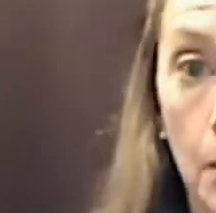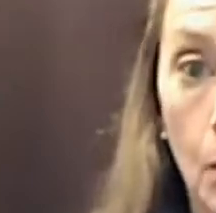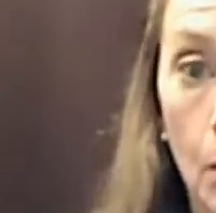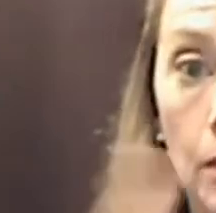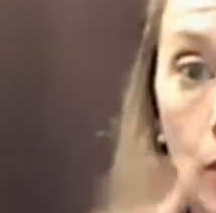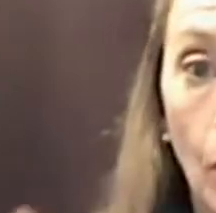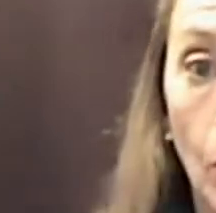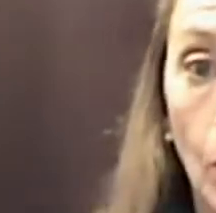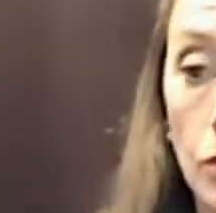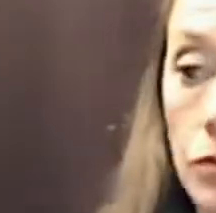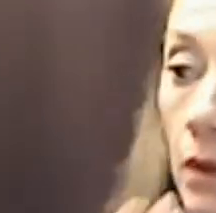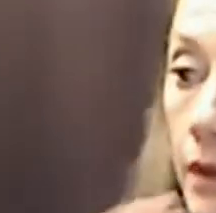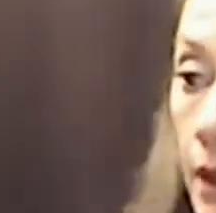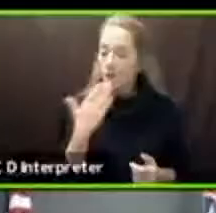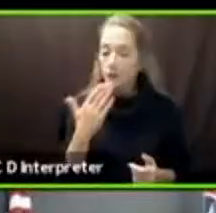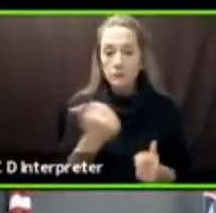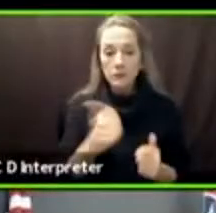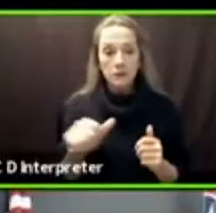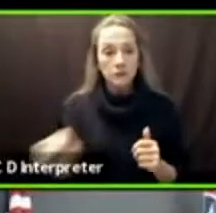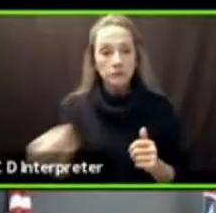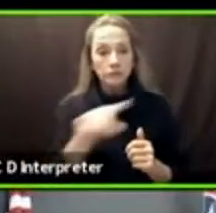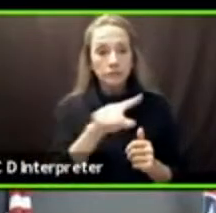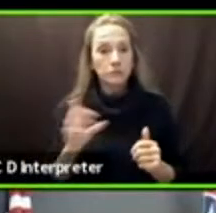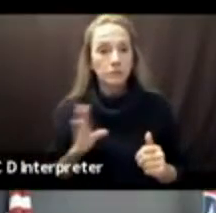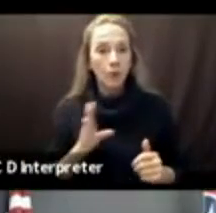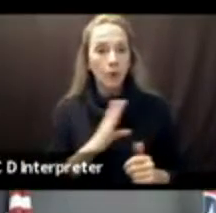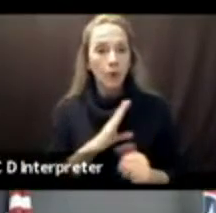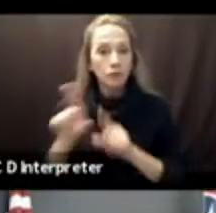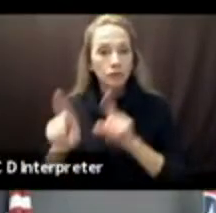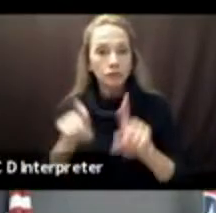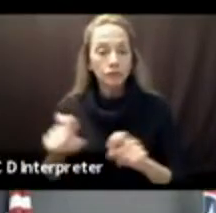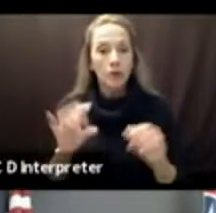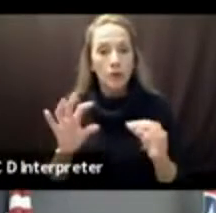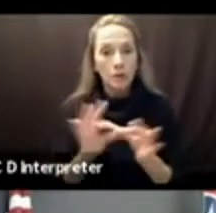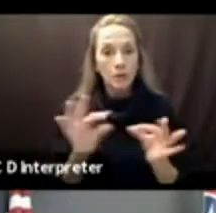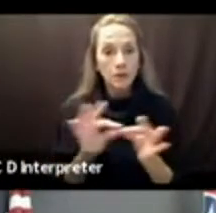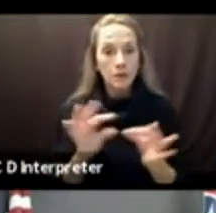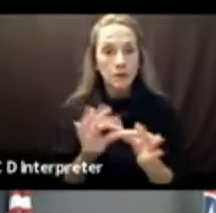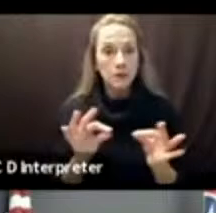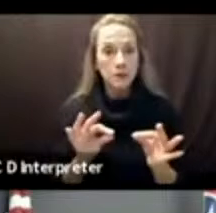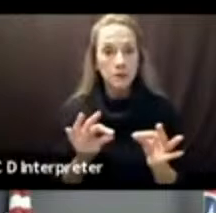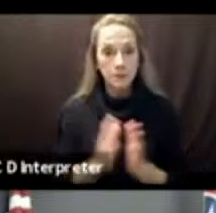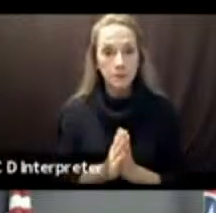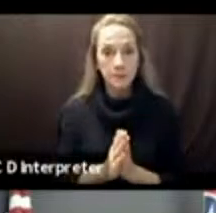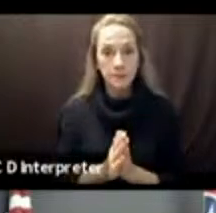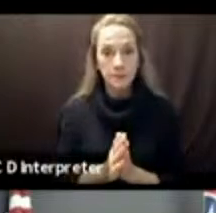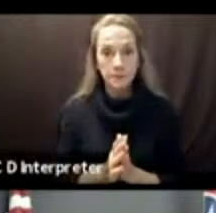Dr. Shamiya. Any questions or comments from the board on Dr. Shamiya's report this evening?